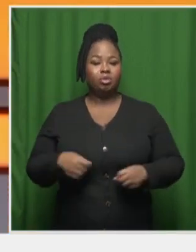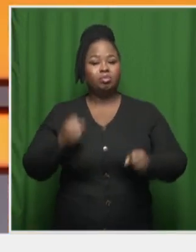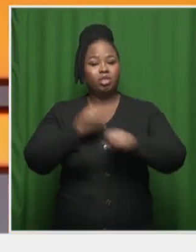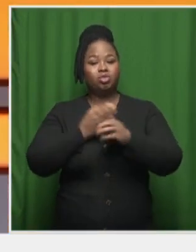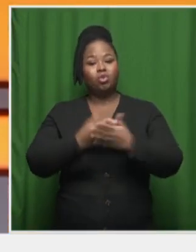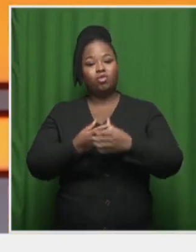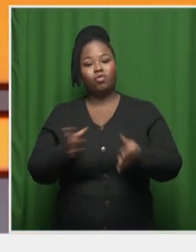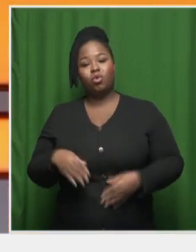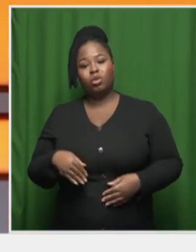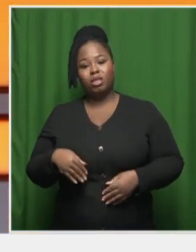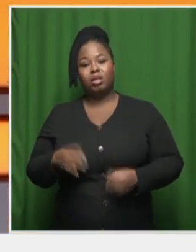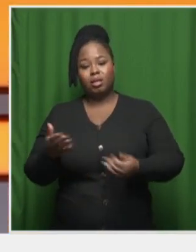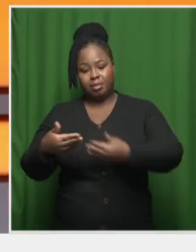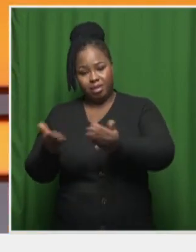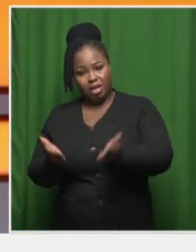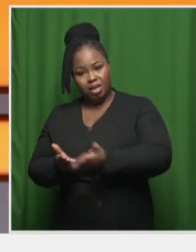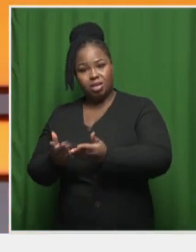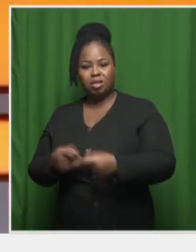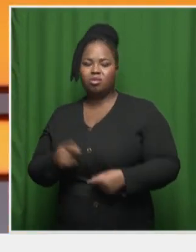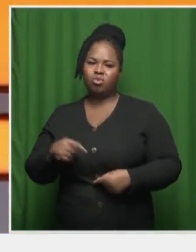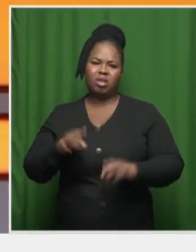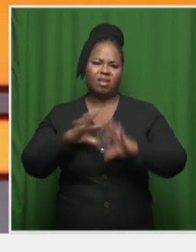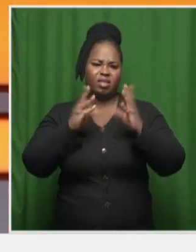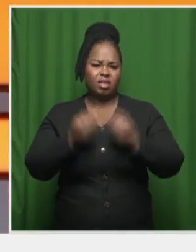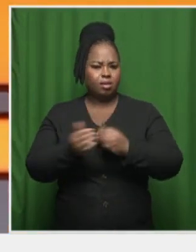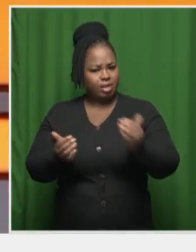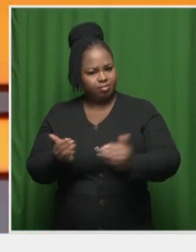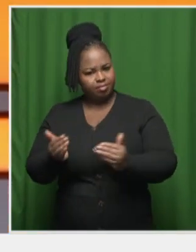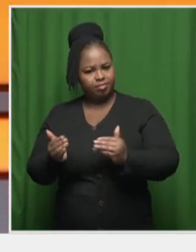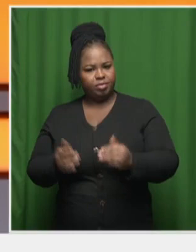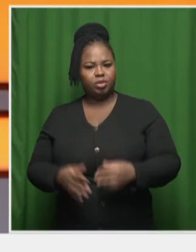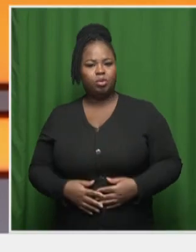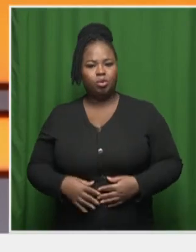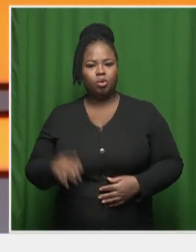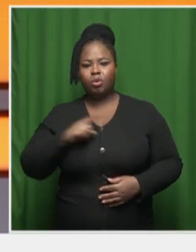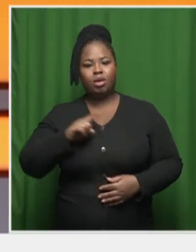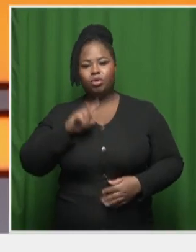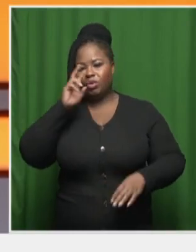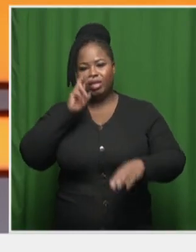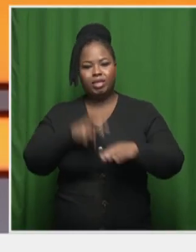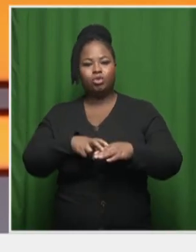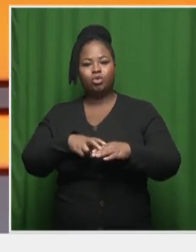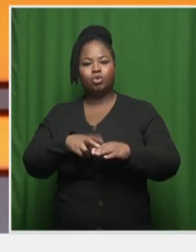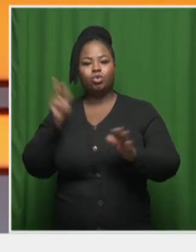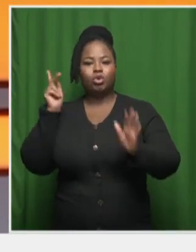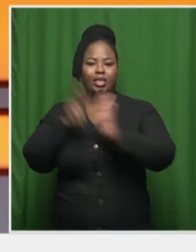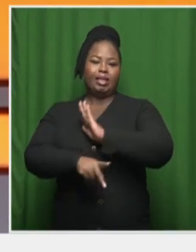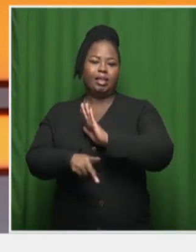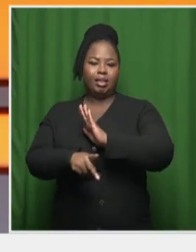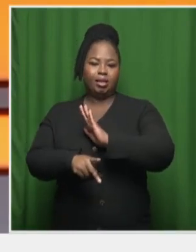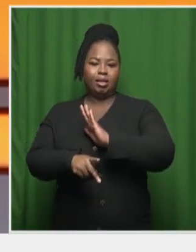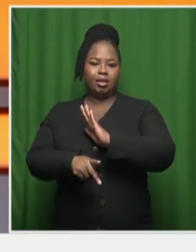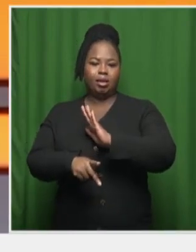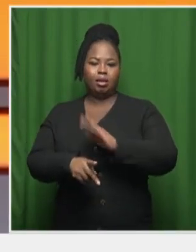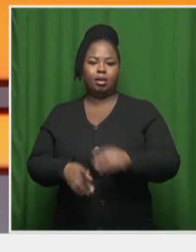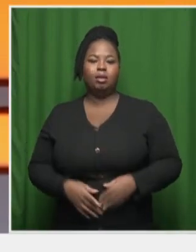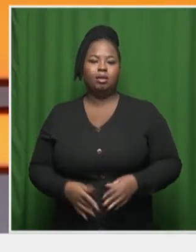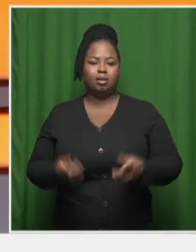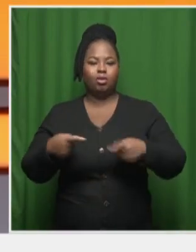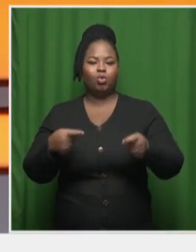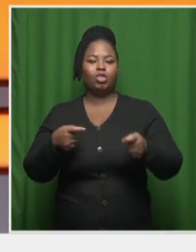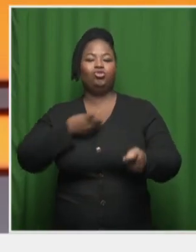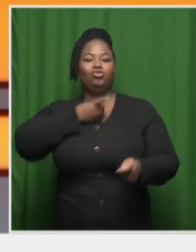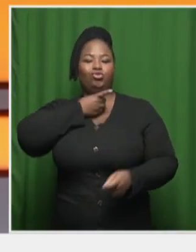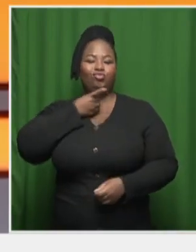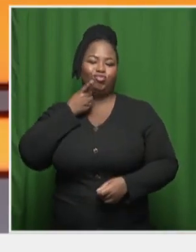the animal down to your plate, it is well treated, meaning one does not have to kill it all the way, meaning like you don't have to cook it all the way